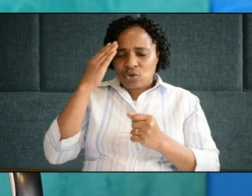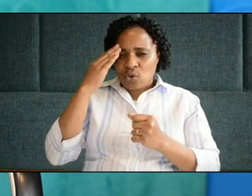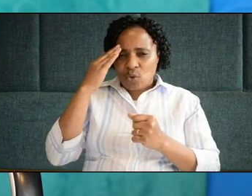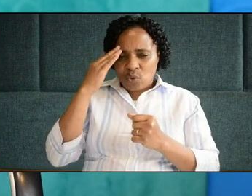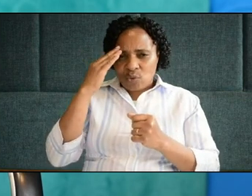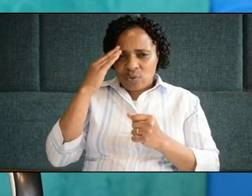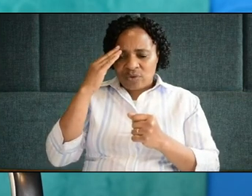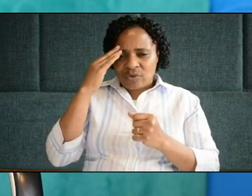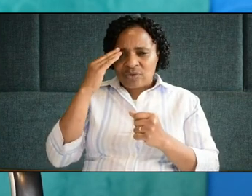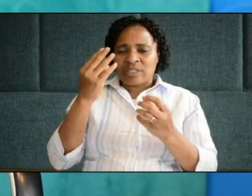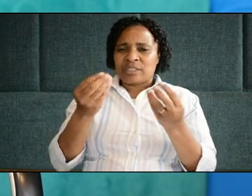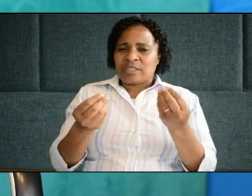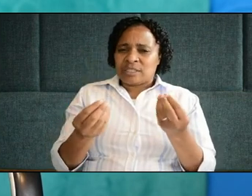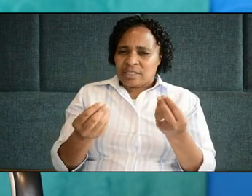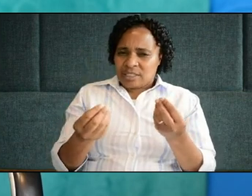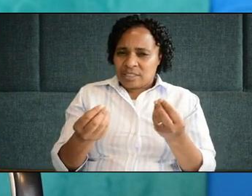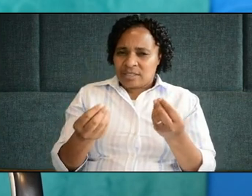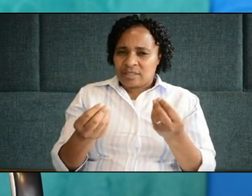is